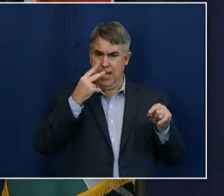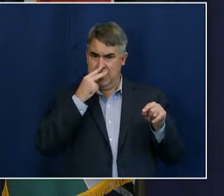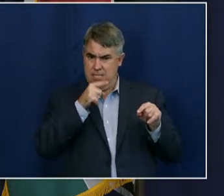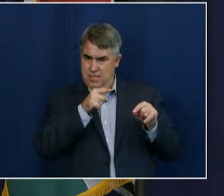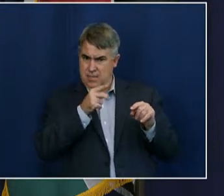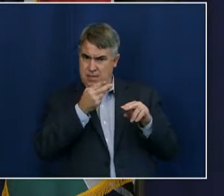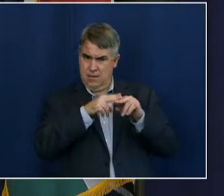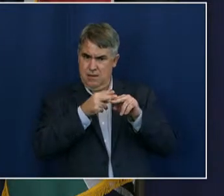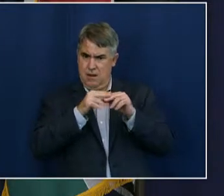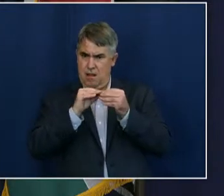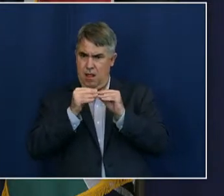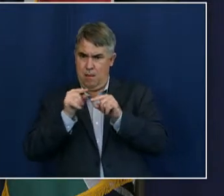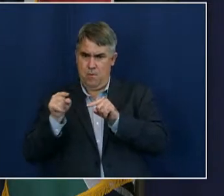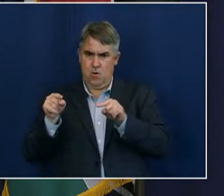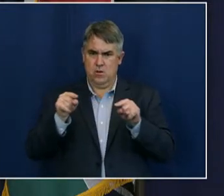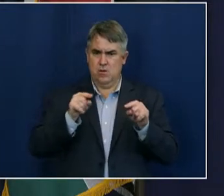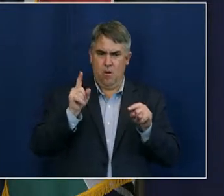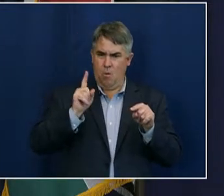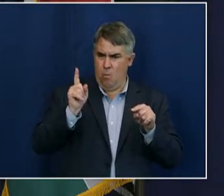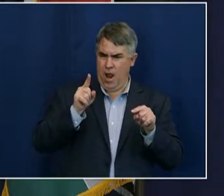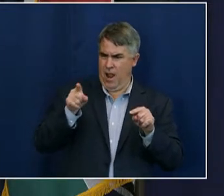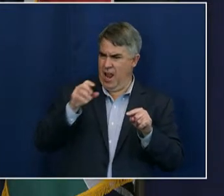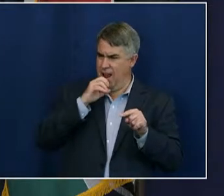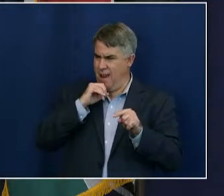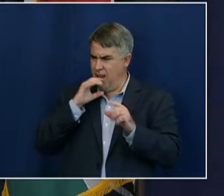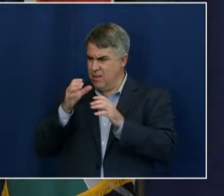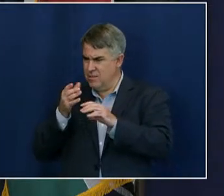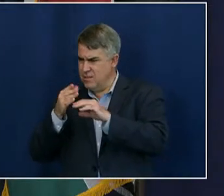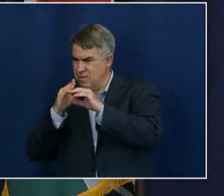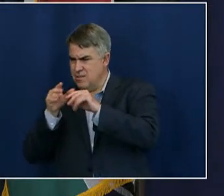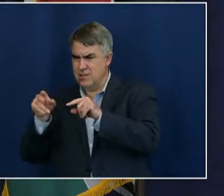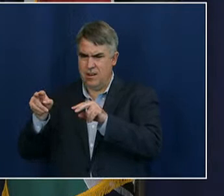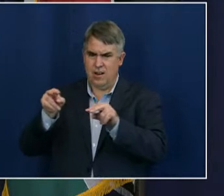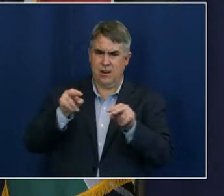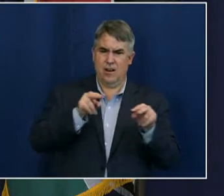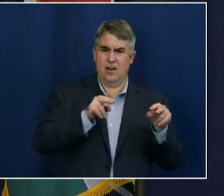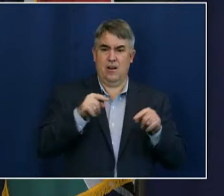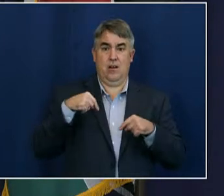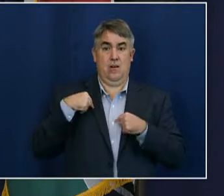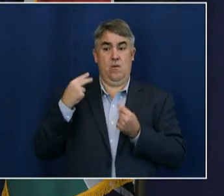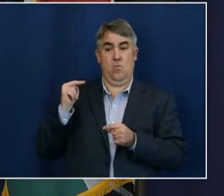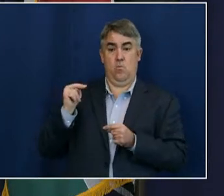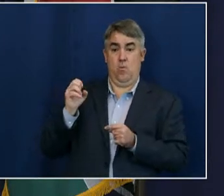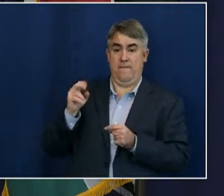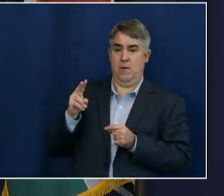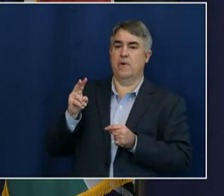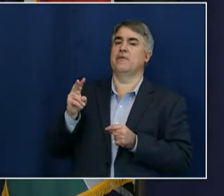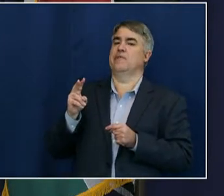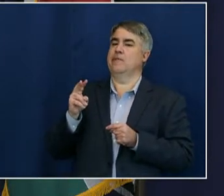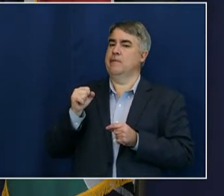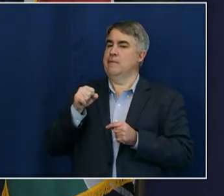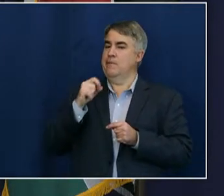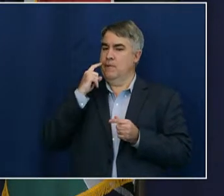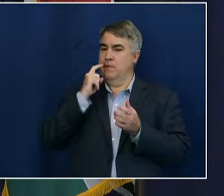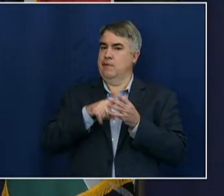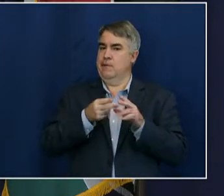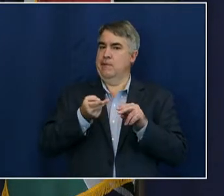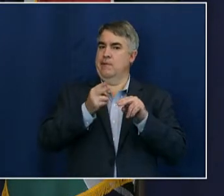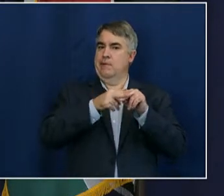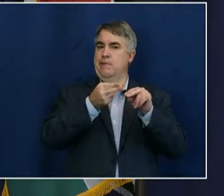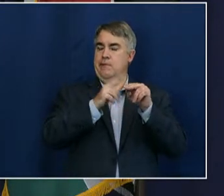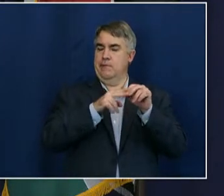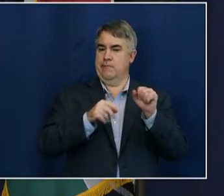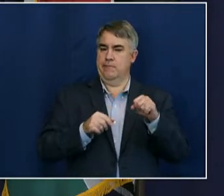And since November, we have seen an increase in the number of cases. But overall, during the